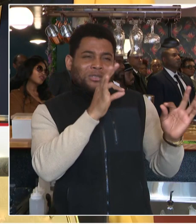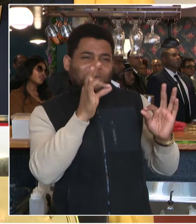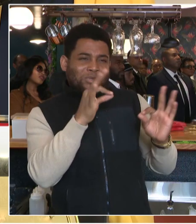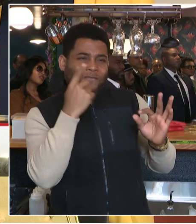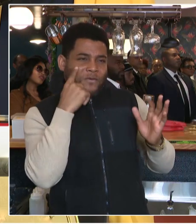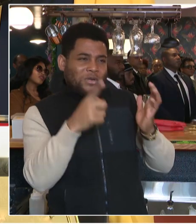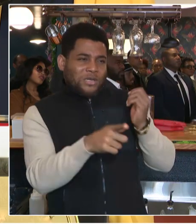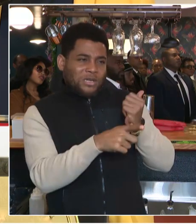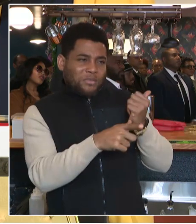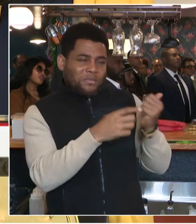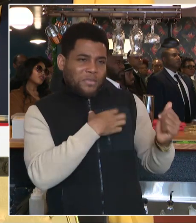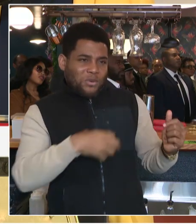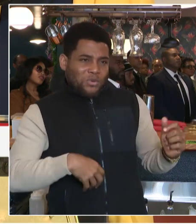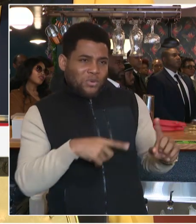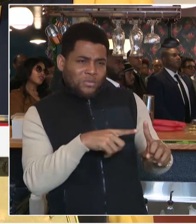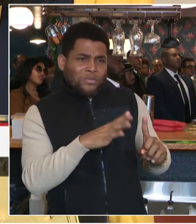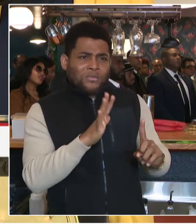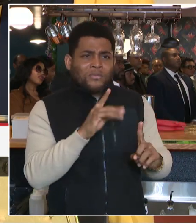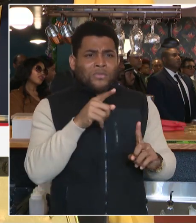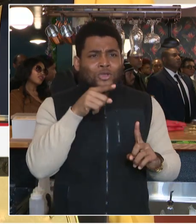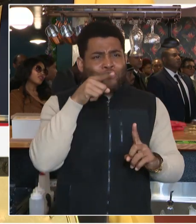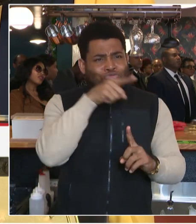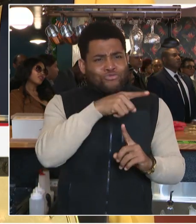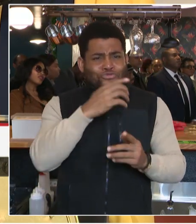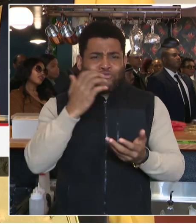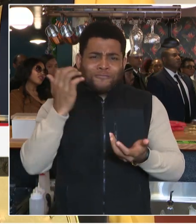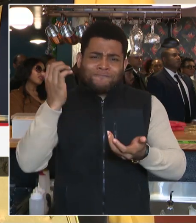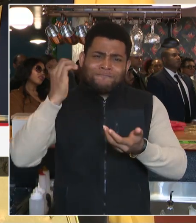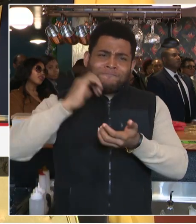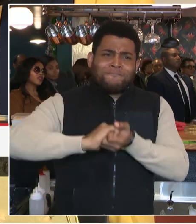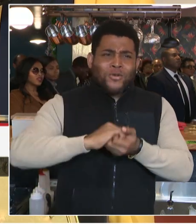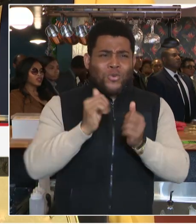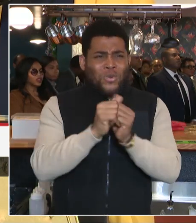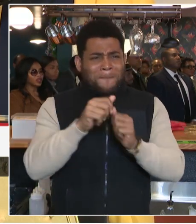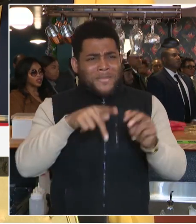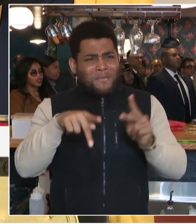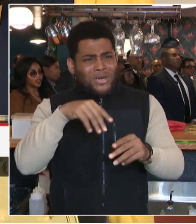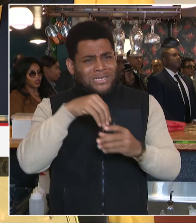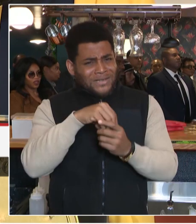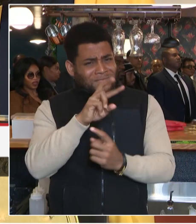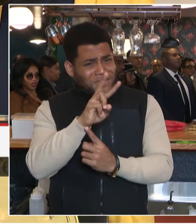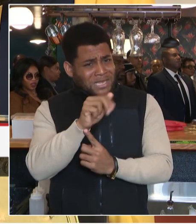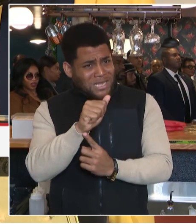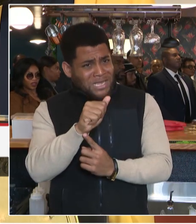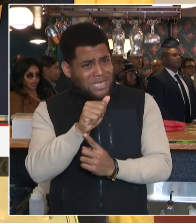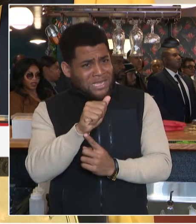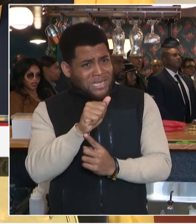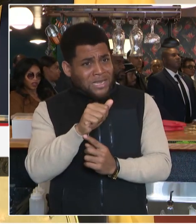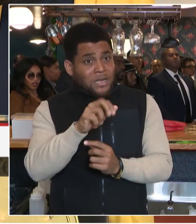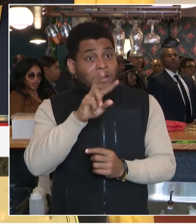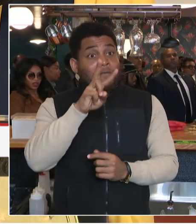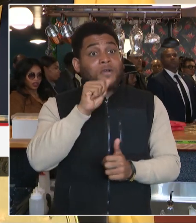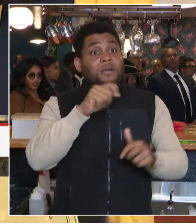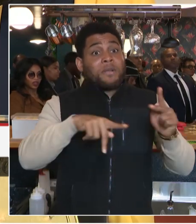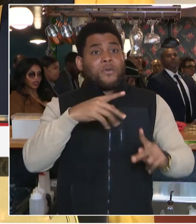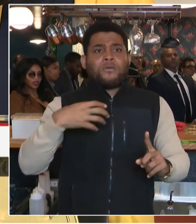to work with the very people who in Virginia are upset about this decision? Some people on Capitol